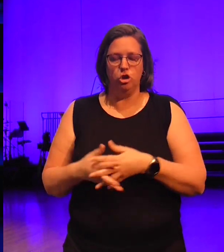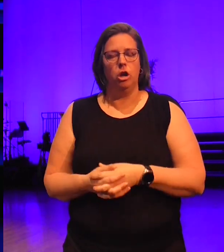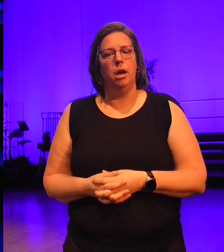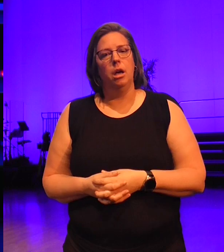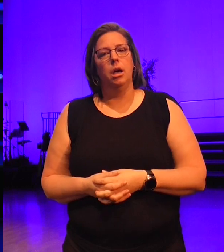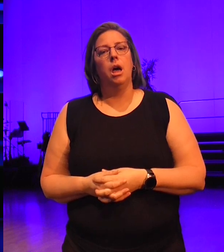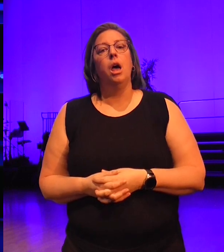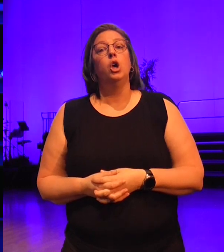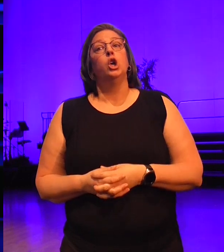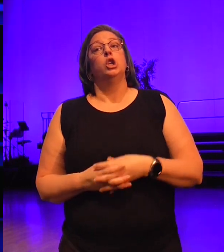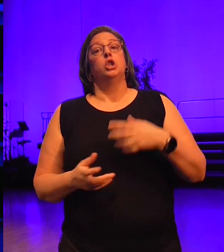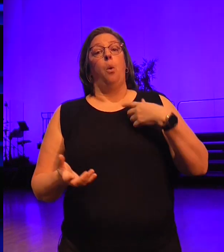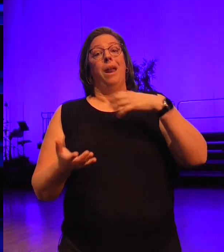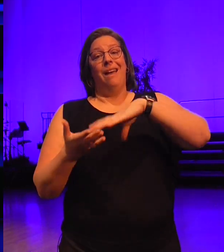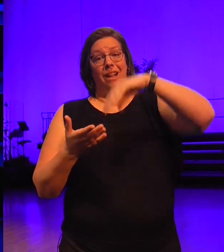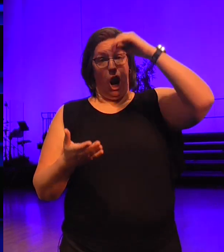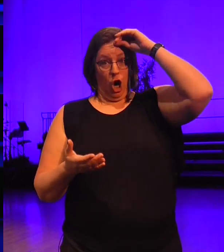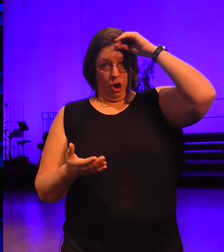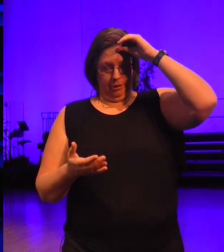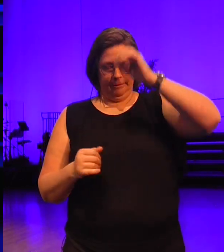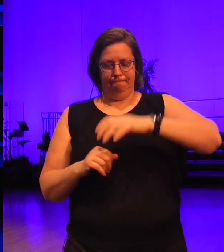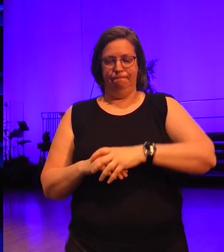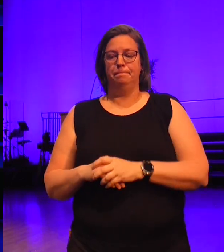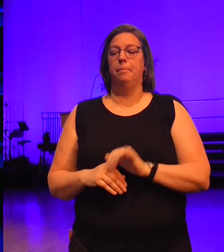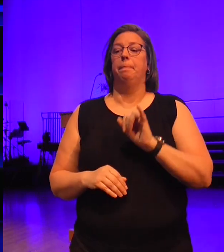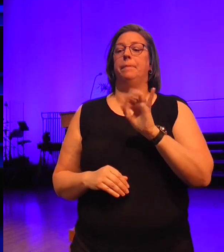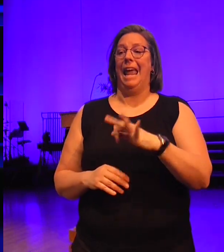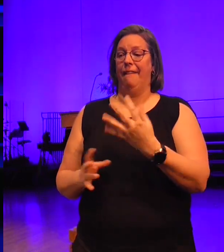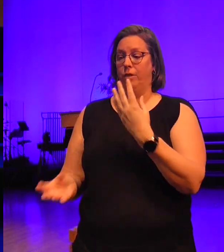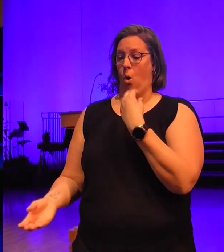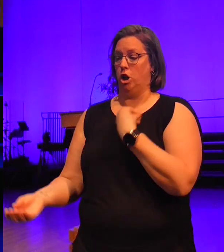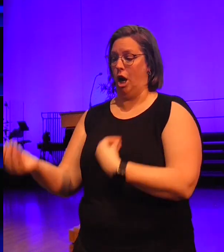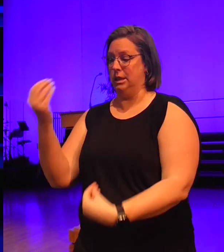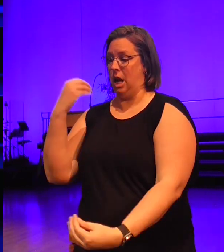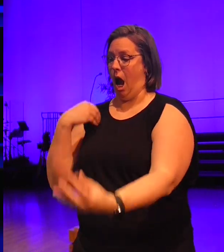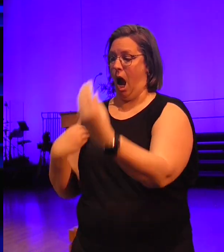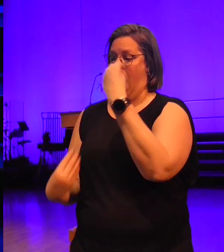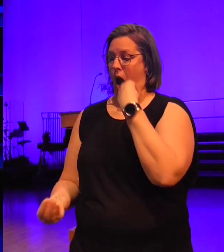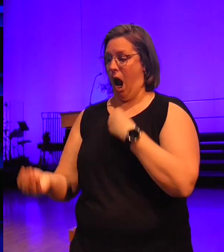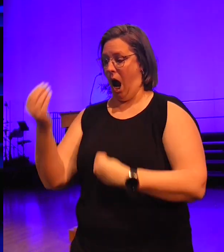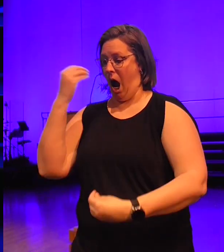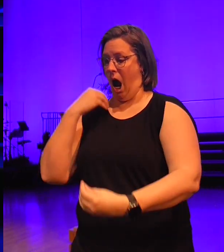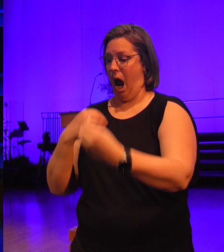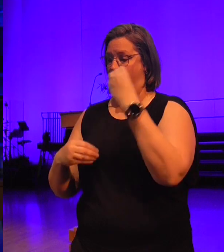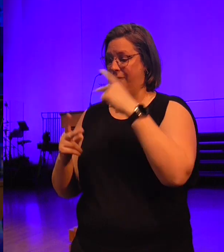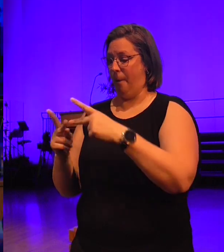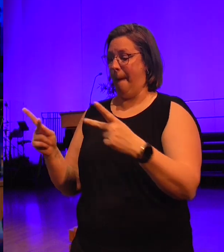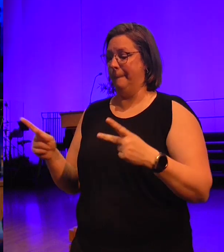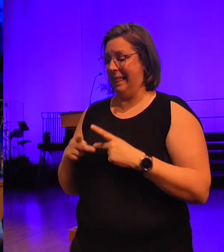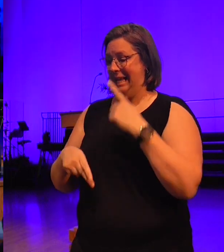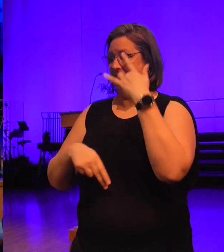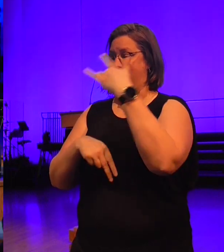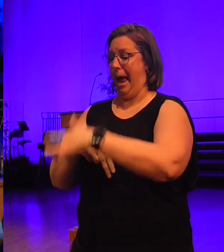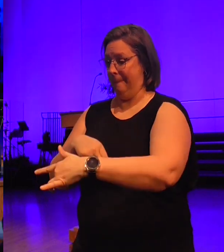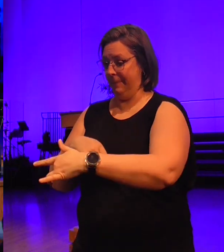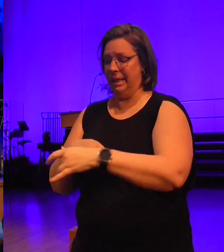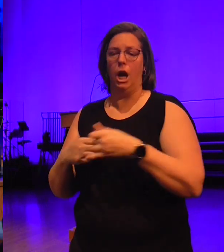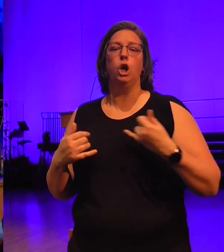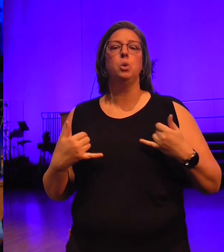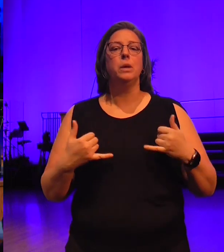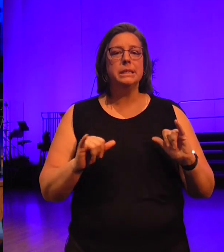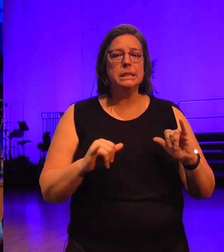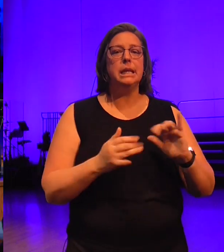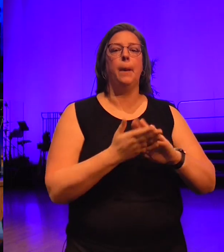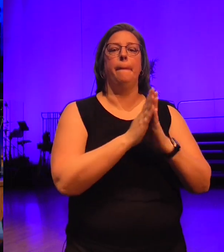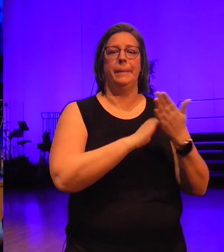you do and consume something from a place of emptiness, you're only going to wind up empty in the end. We have to learn to consume